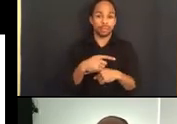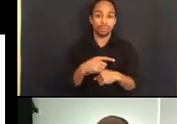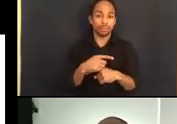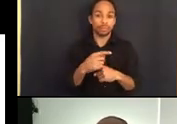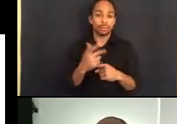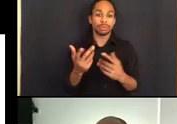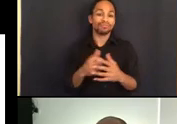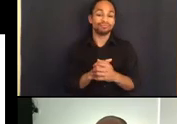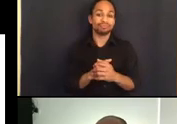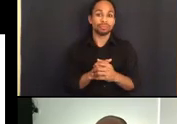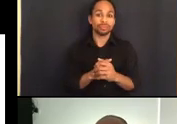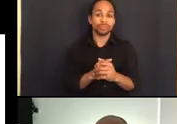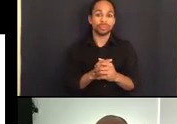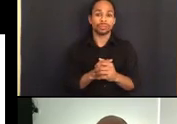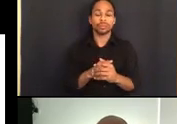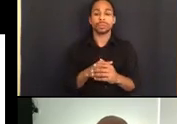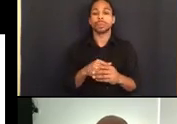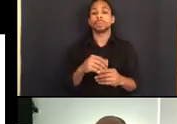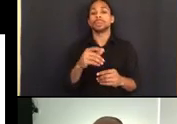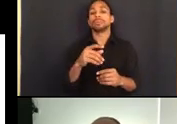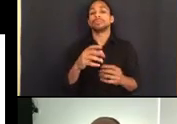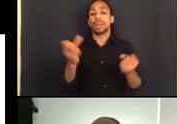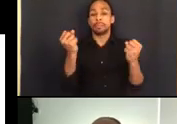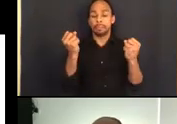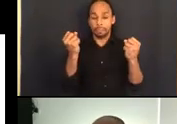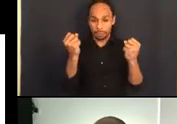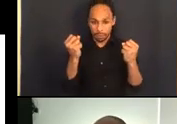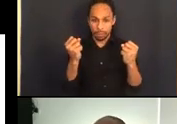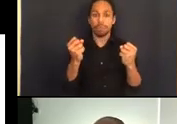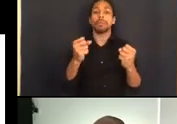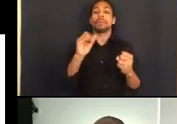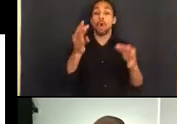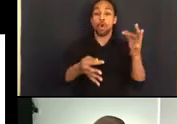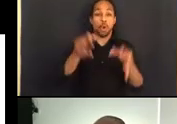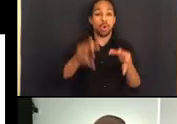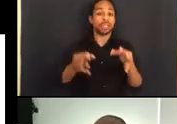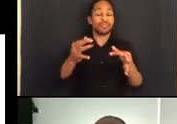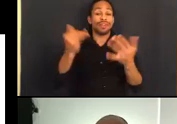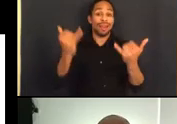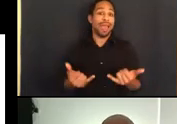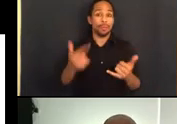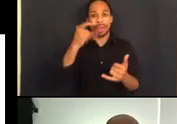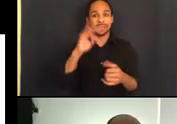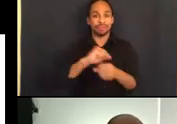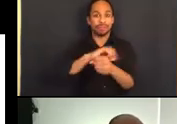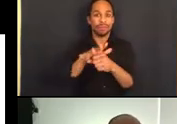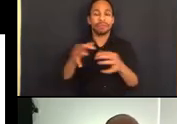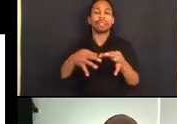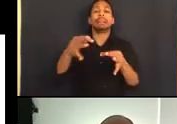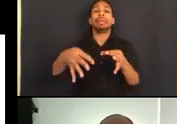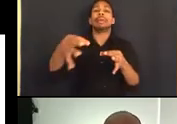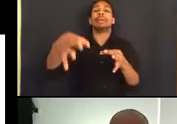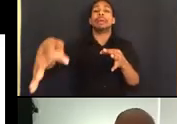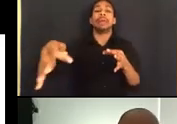has delayed the court hearings for asylum seekers, and ports of entry have stopped accepting new asylum seekers altogether, leaving people